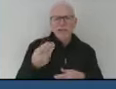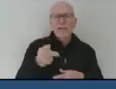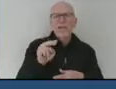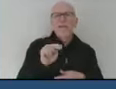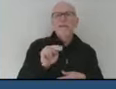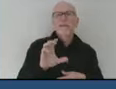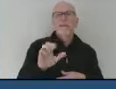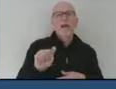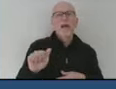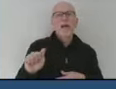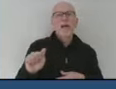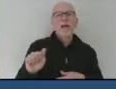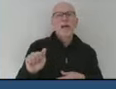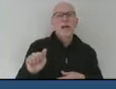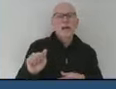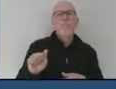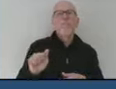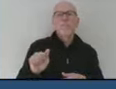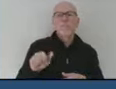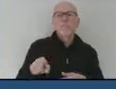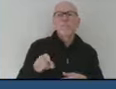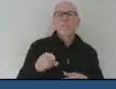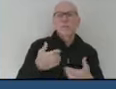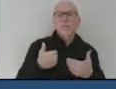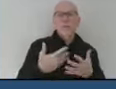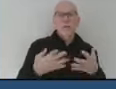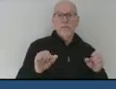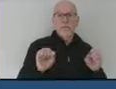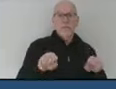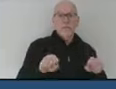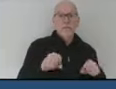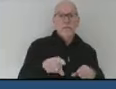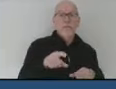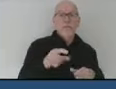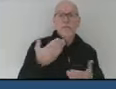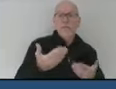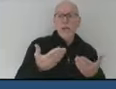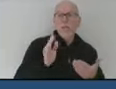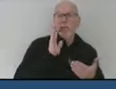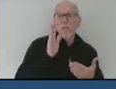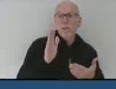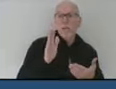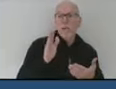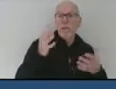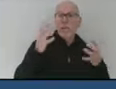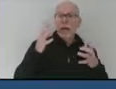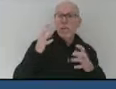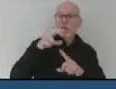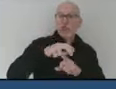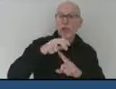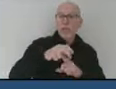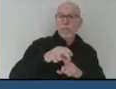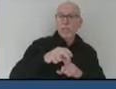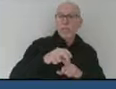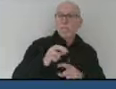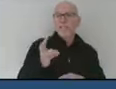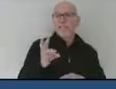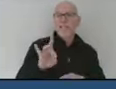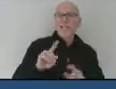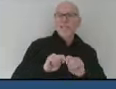NCAA, that there's great potential that they could bring the basketball championship, all 68